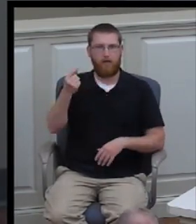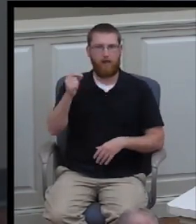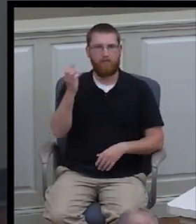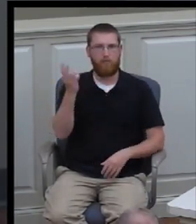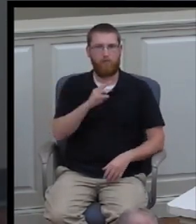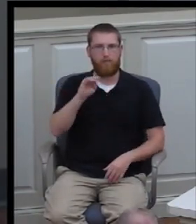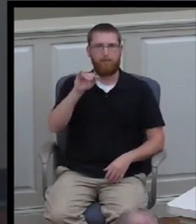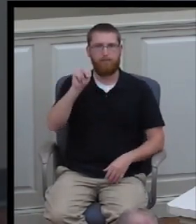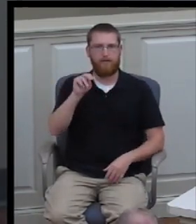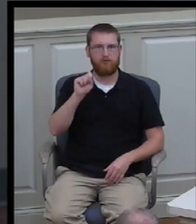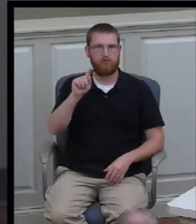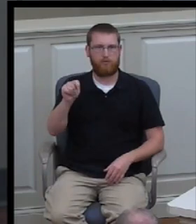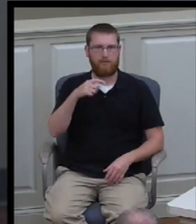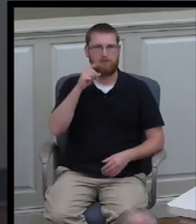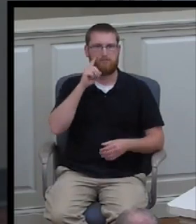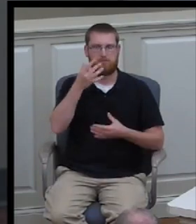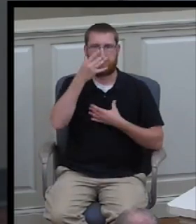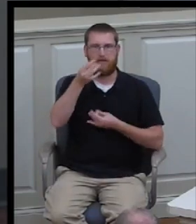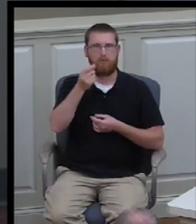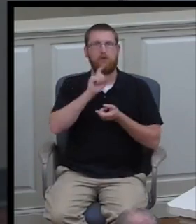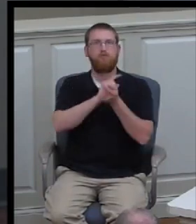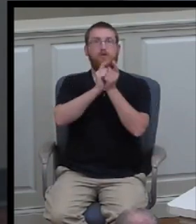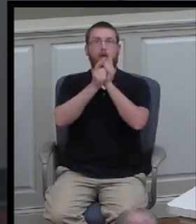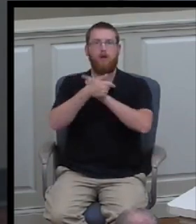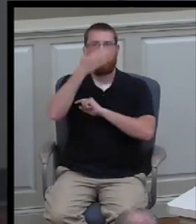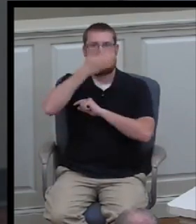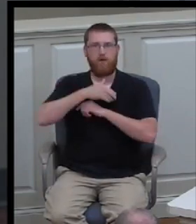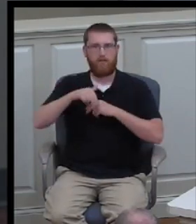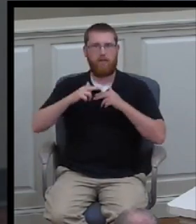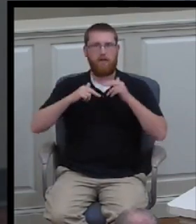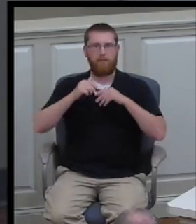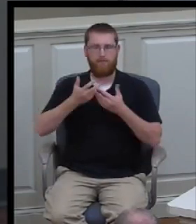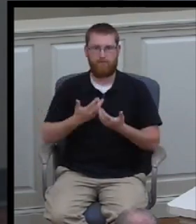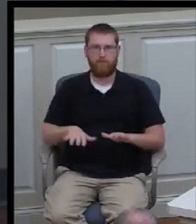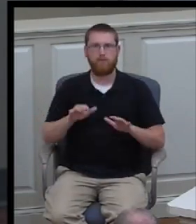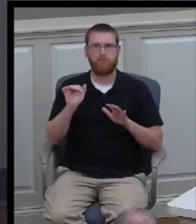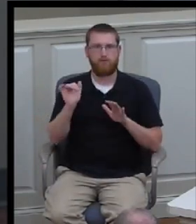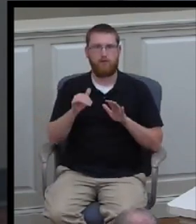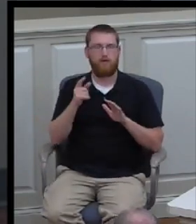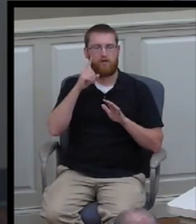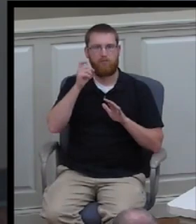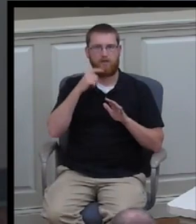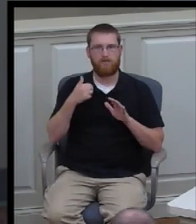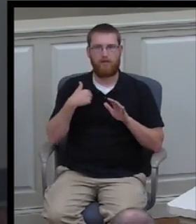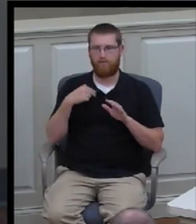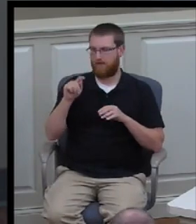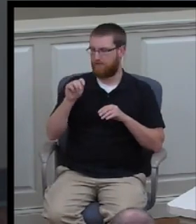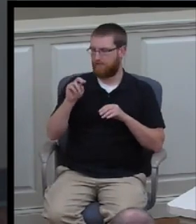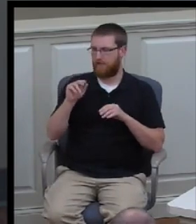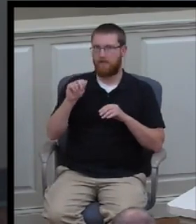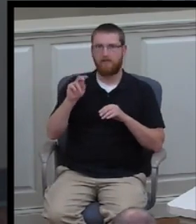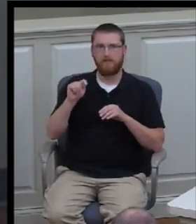Street. So that's going to be an interesting change to that you'll start seeing as they're finishing it up, because they have a tenant supposed to be coming in the